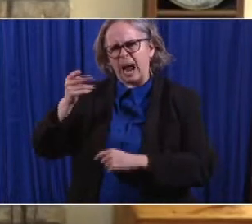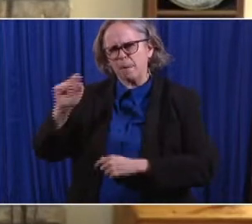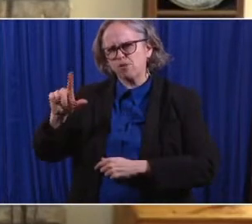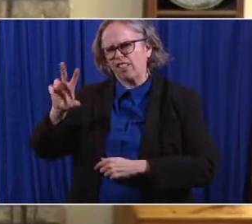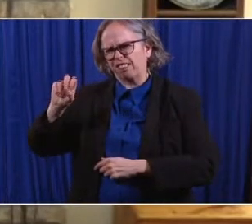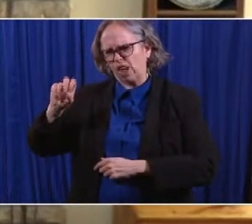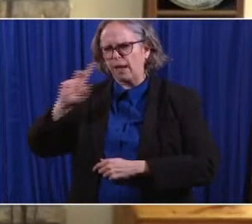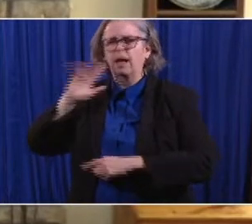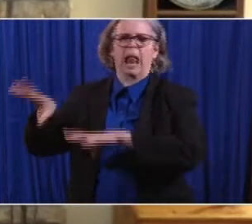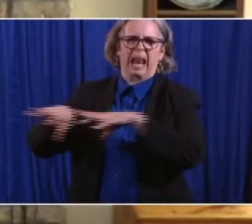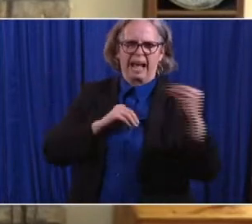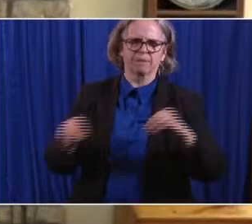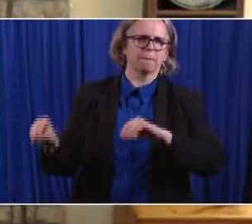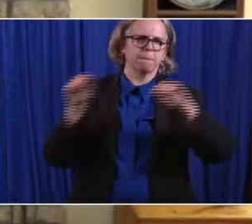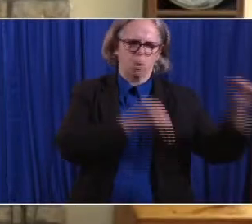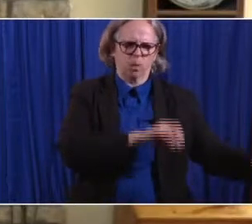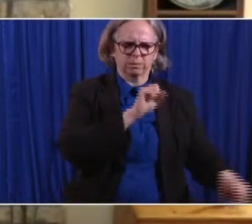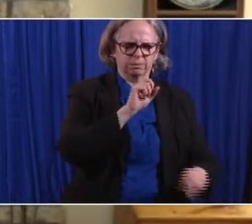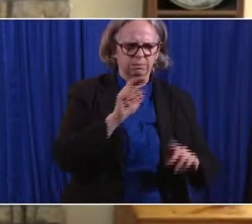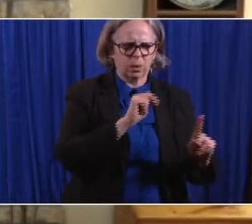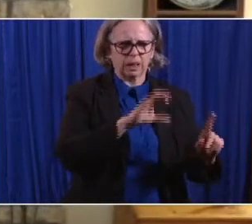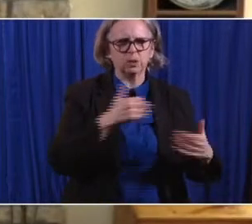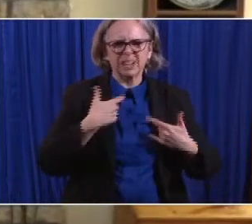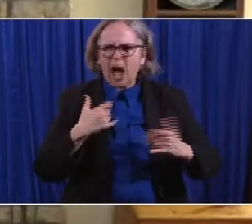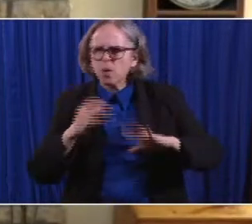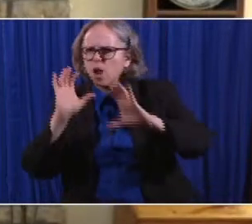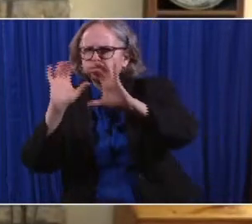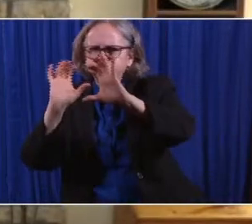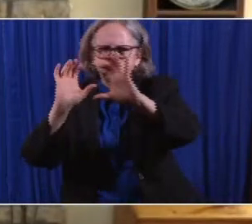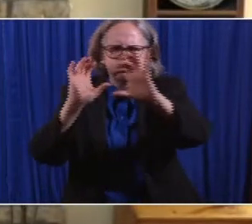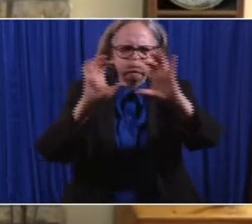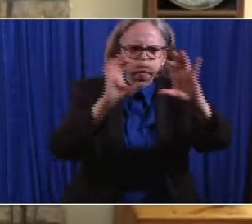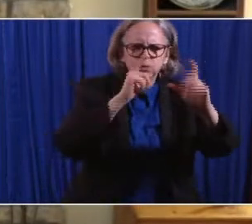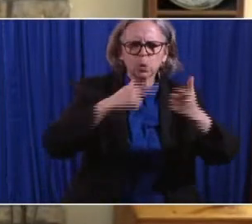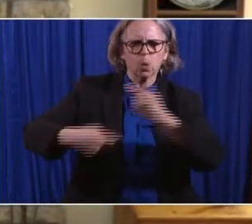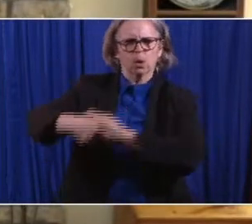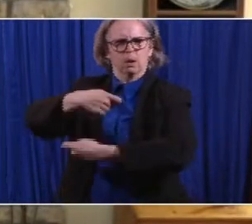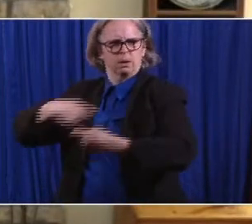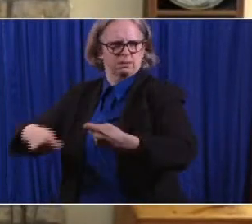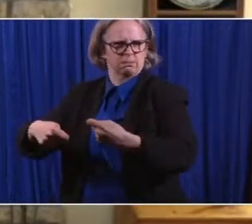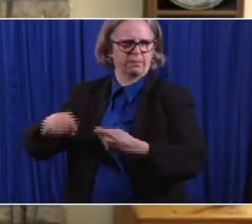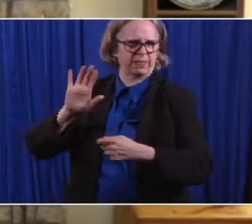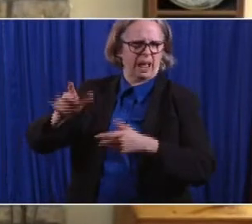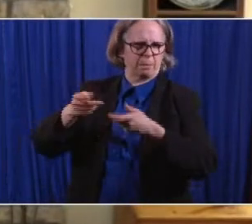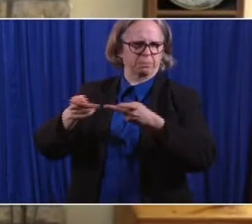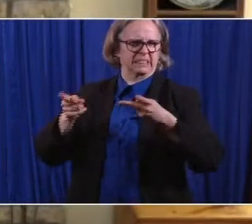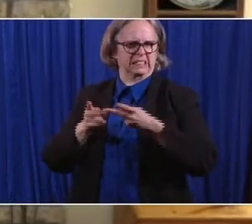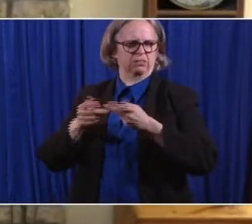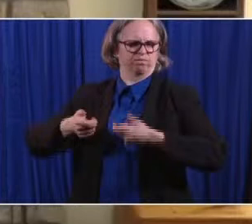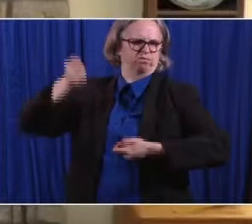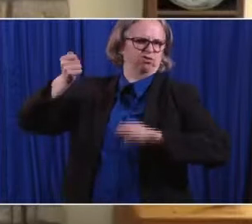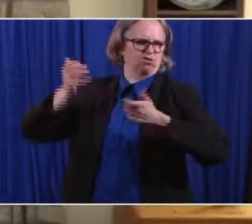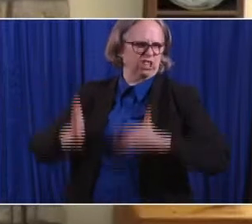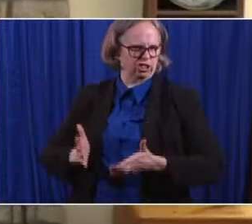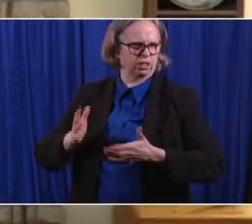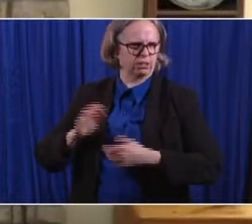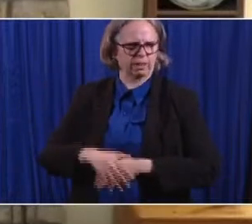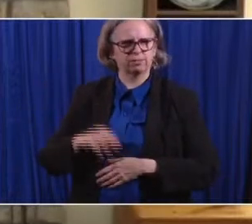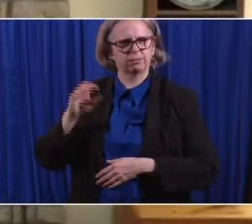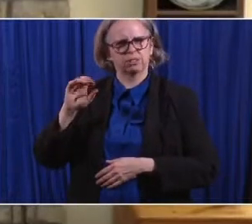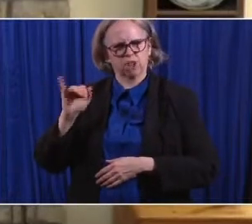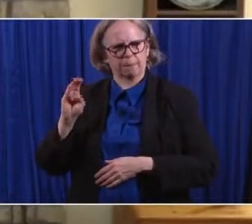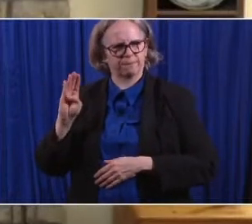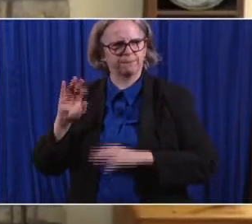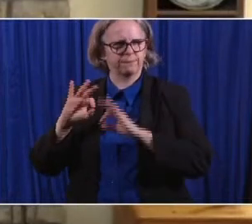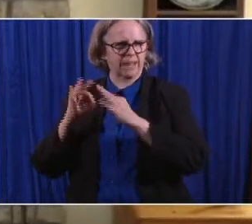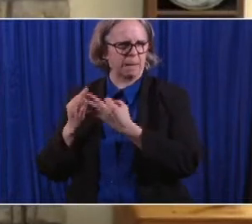search is completed, Matt Damschroeder will provide steady leadership. At DAS, Matt's current assistant